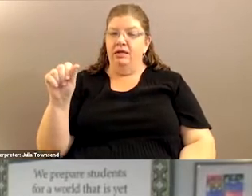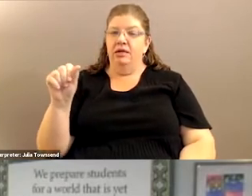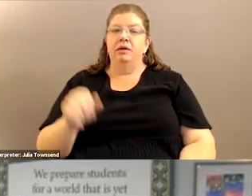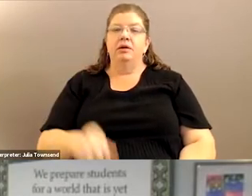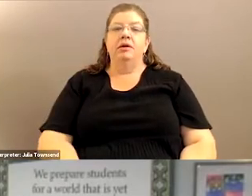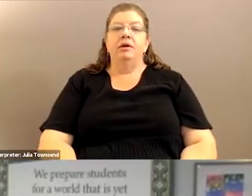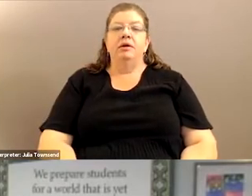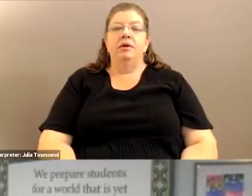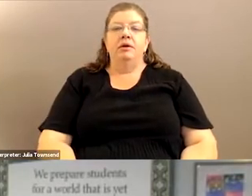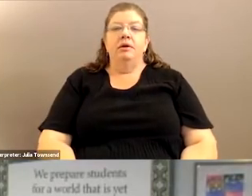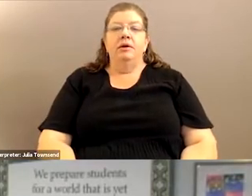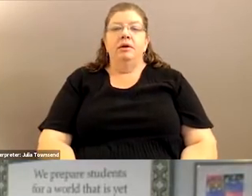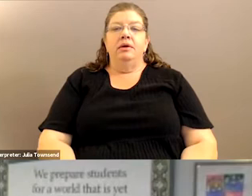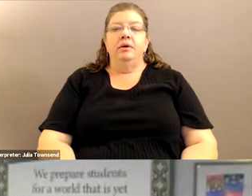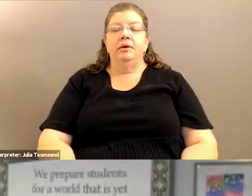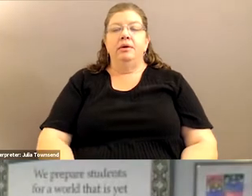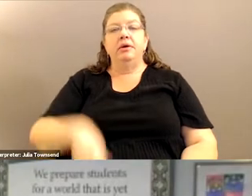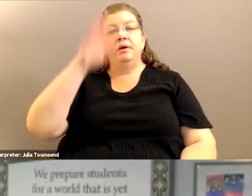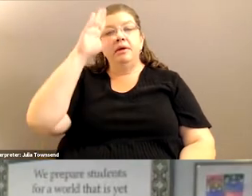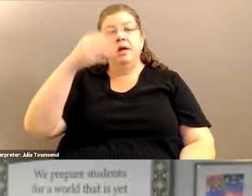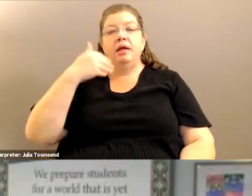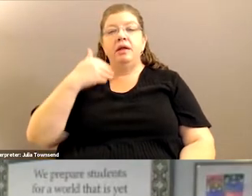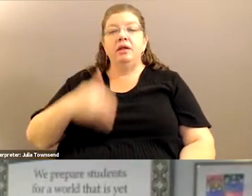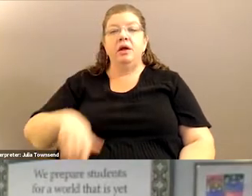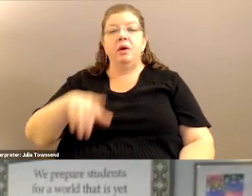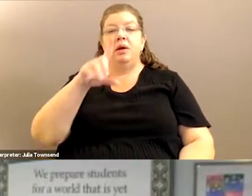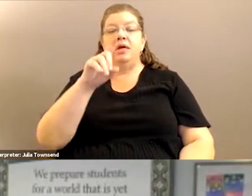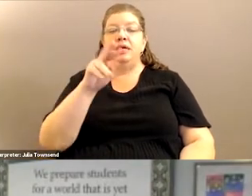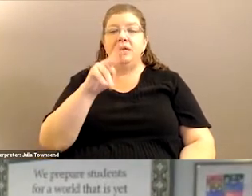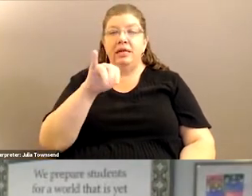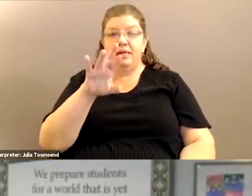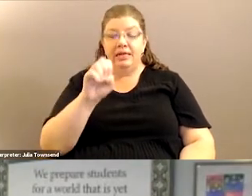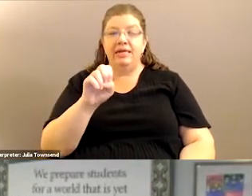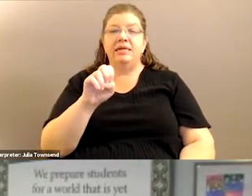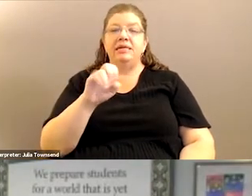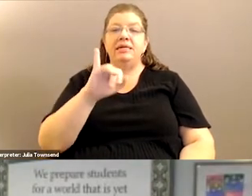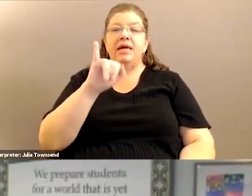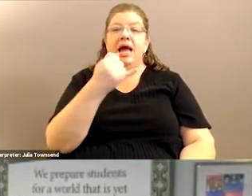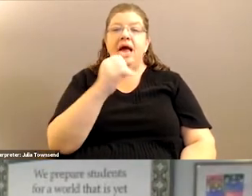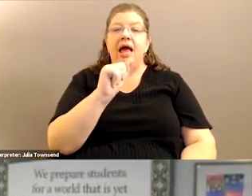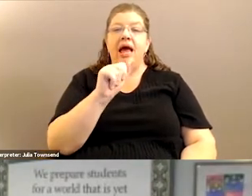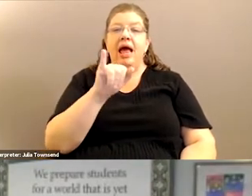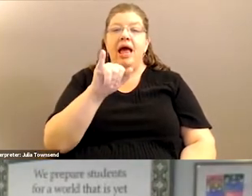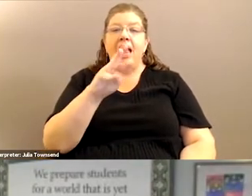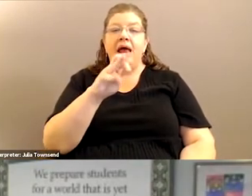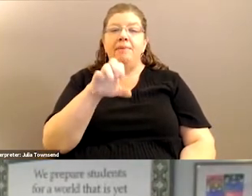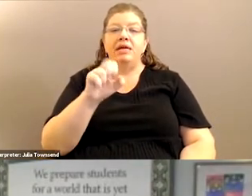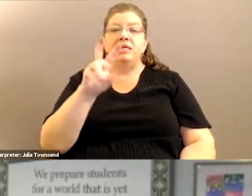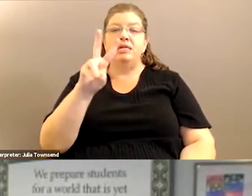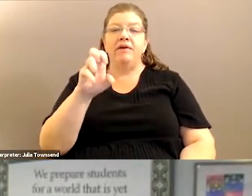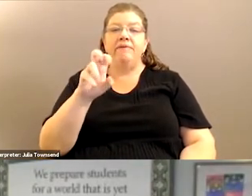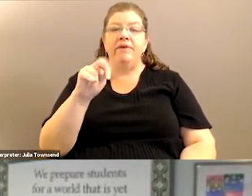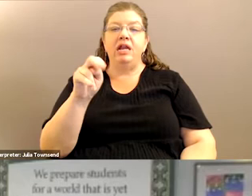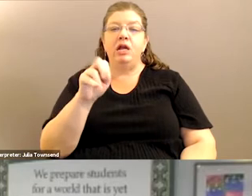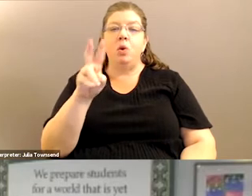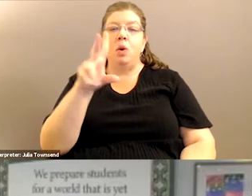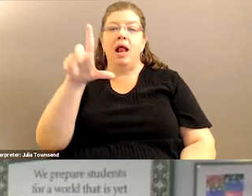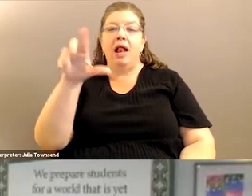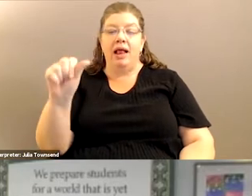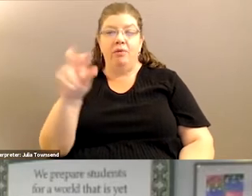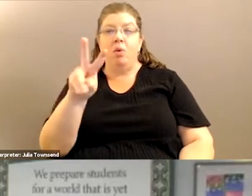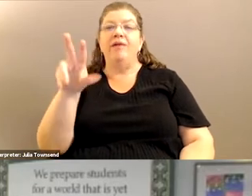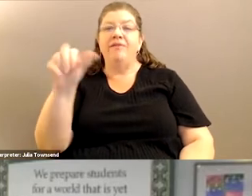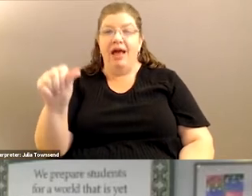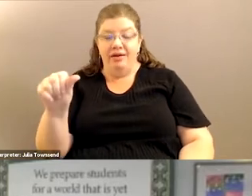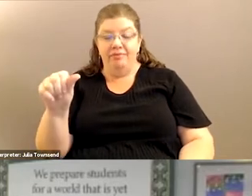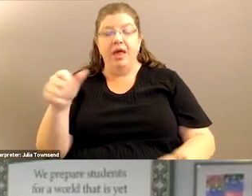hello my name is denise thanks my name is denise hymasvia nueva and i'm a parent that's had to deal with